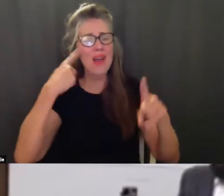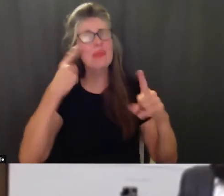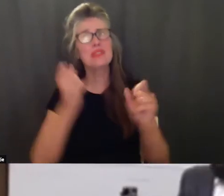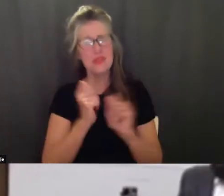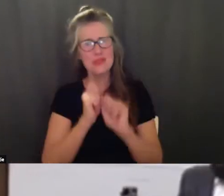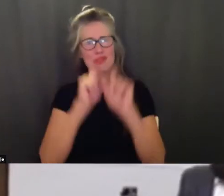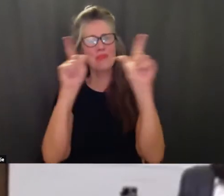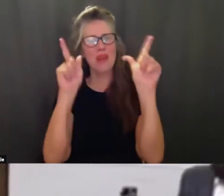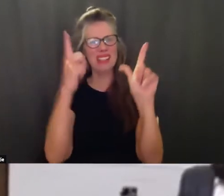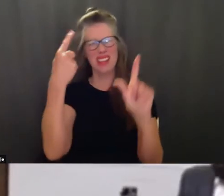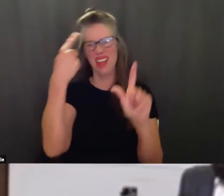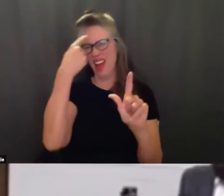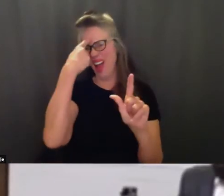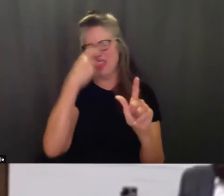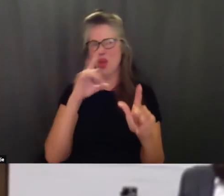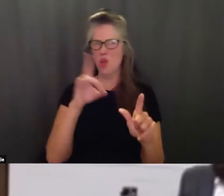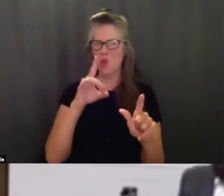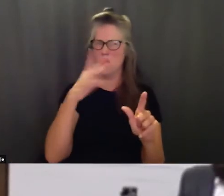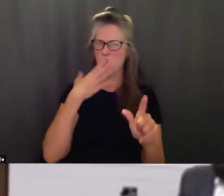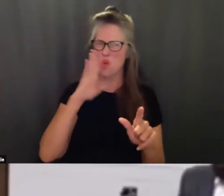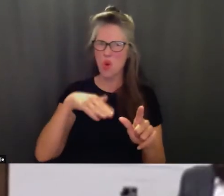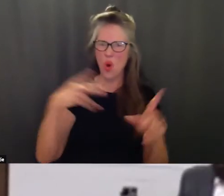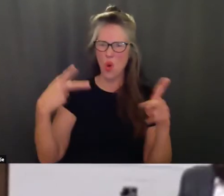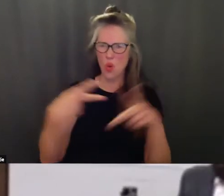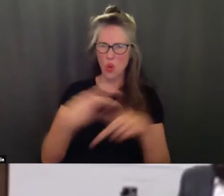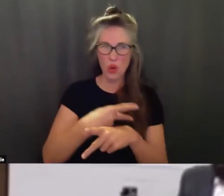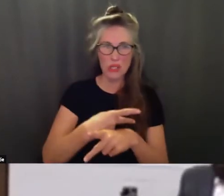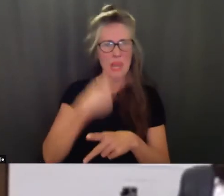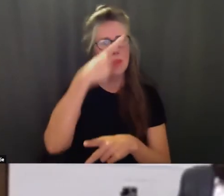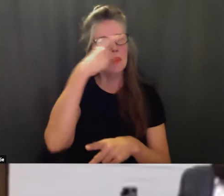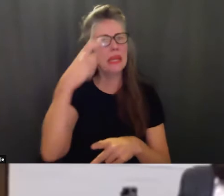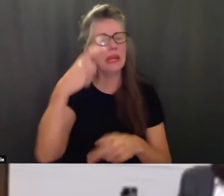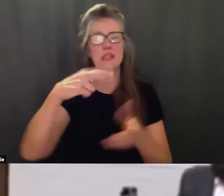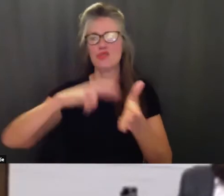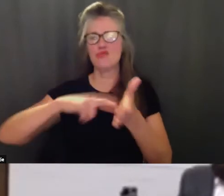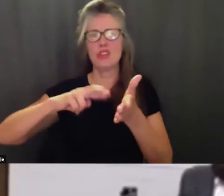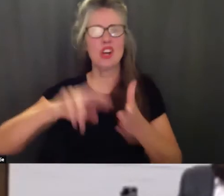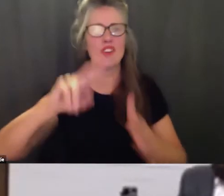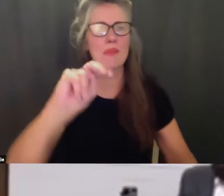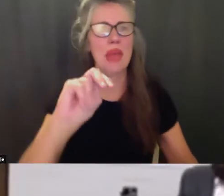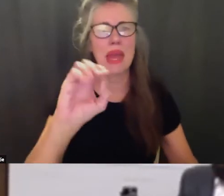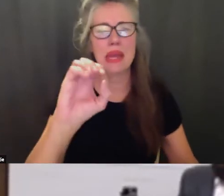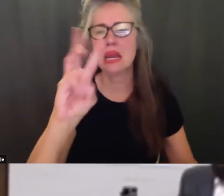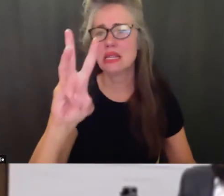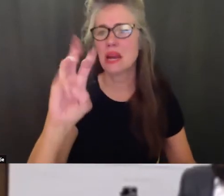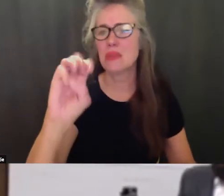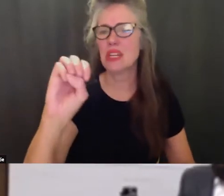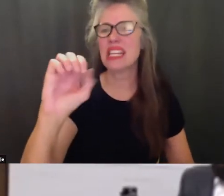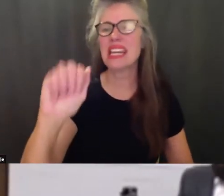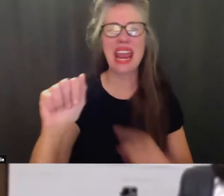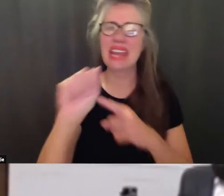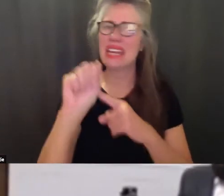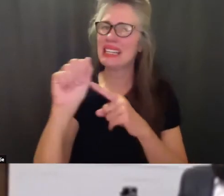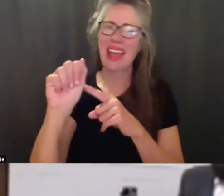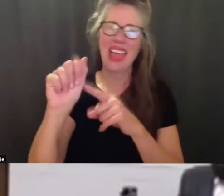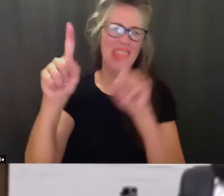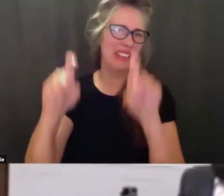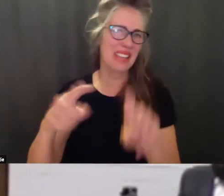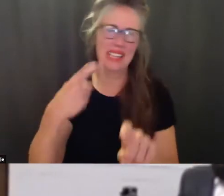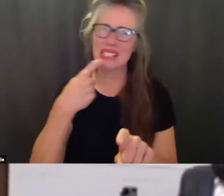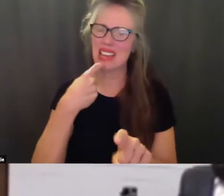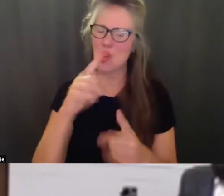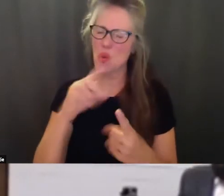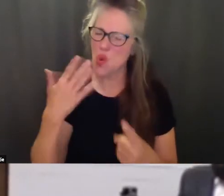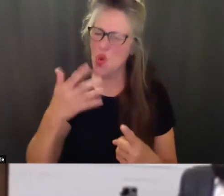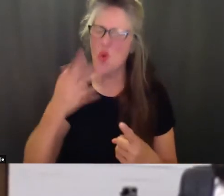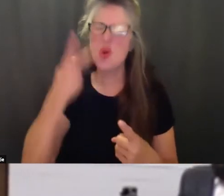expecting to see worse, because that's what everybody, the research from NWEA, was saying that, especially in mathematics, you were